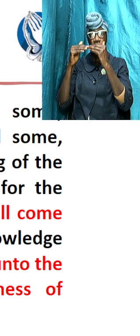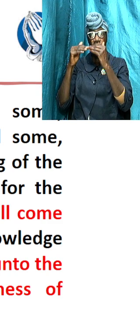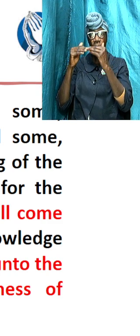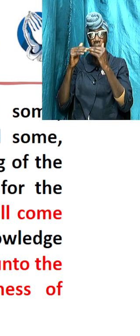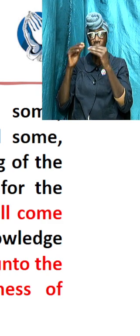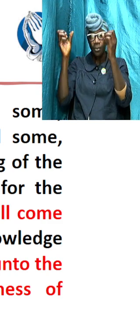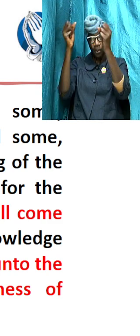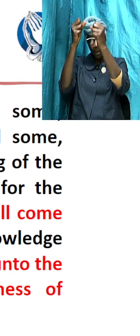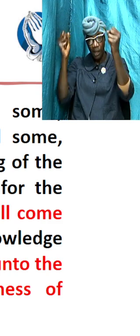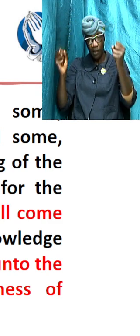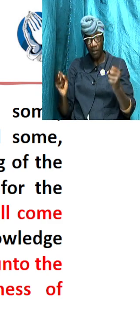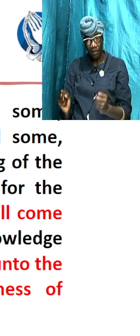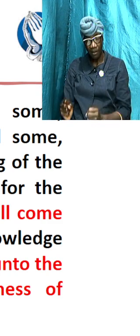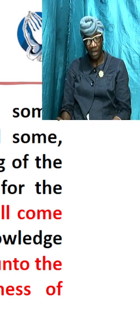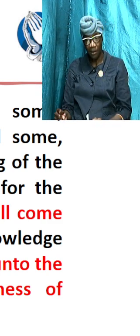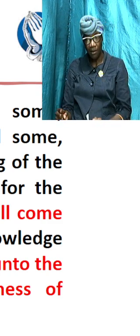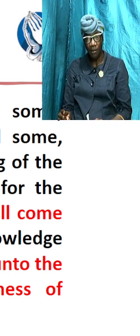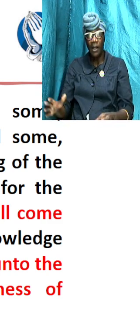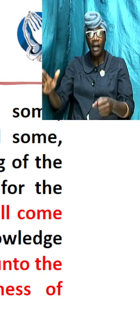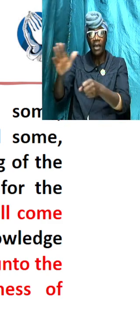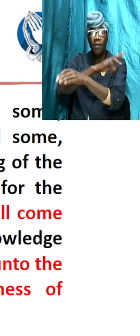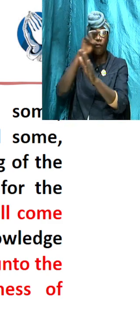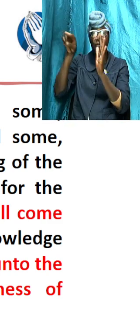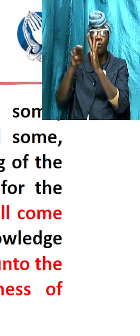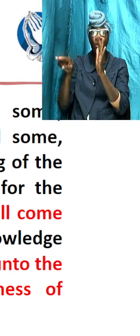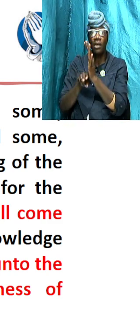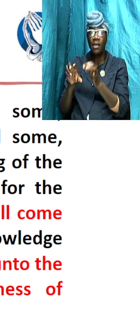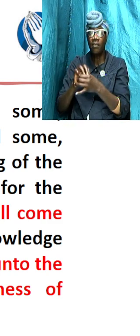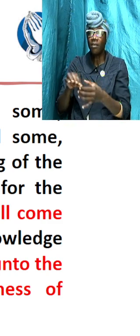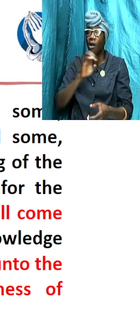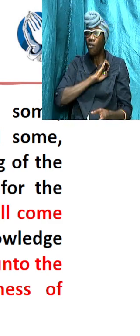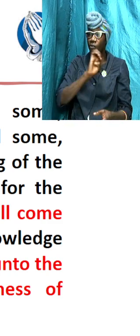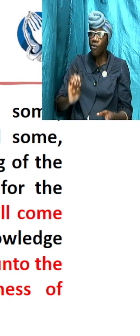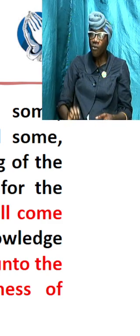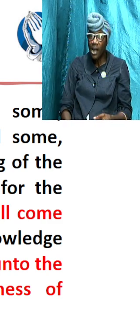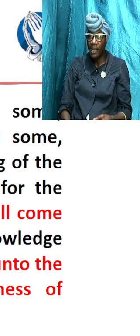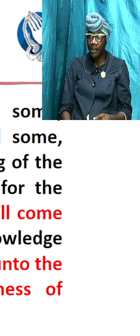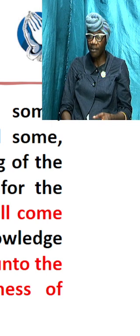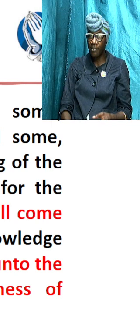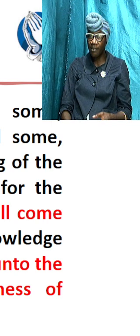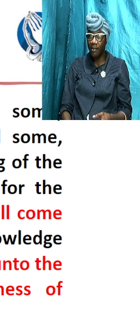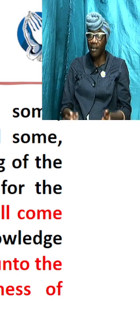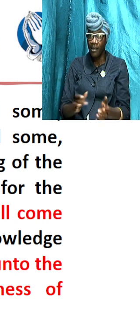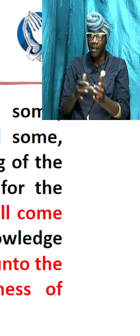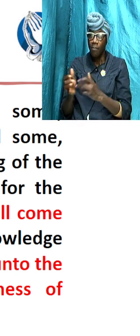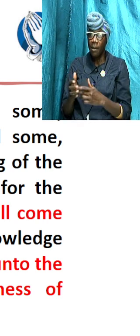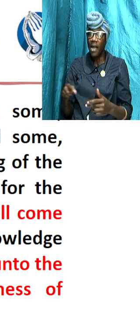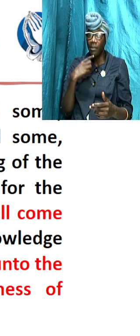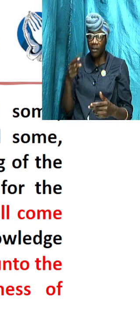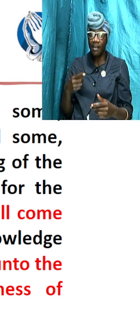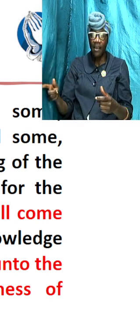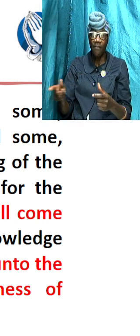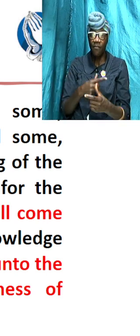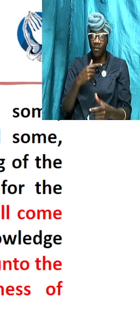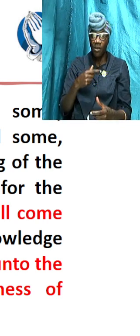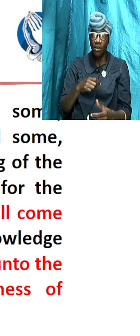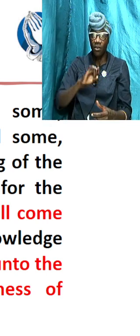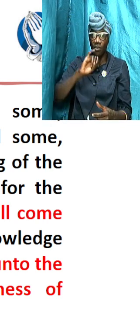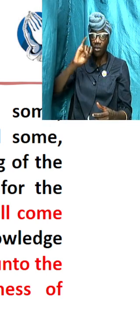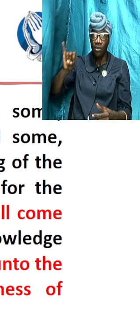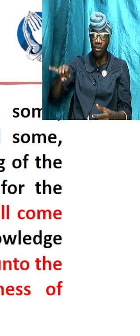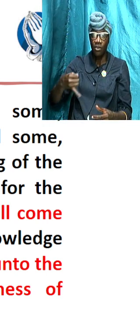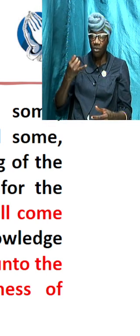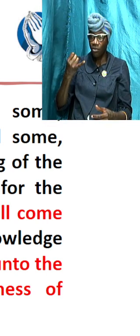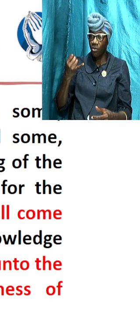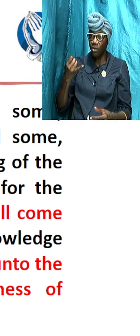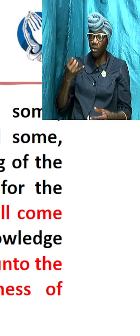of Christ. Amen. Can I tell you something, brethren, in concluding? The Bible says in 1 John 3, 1 to 3, behold